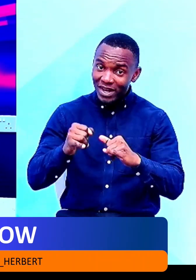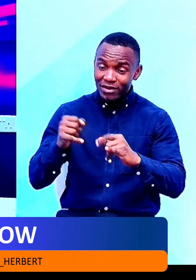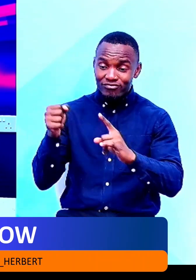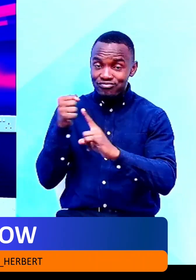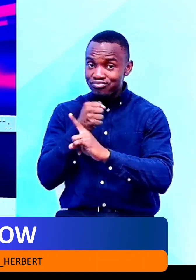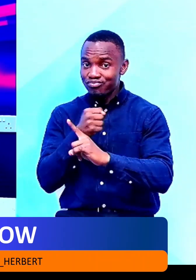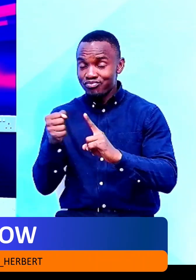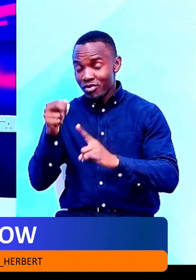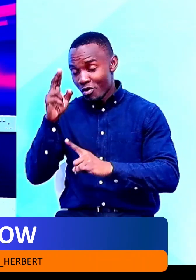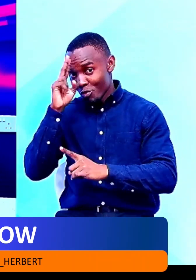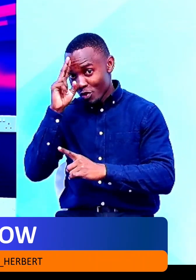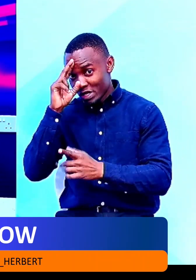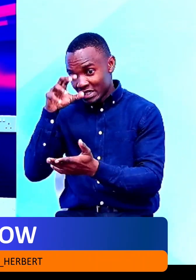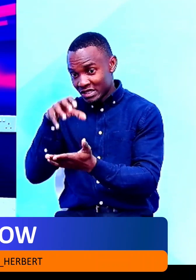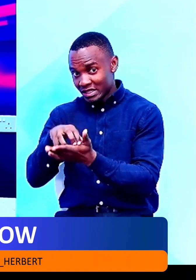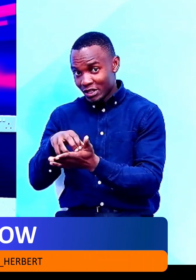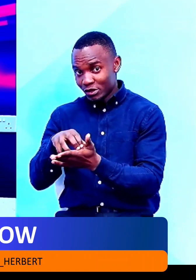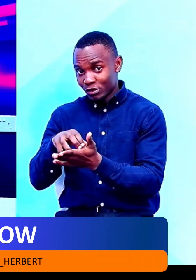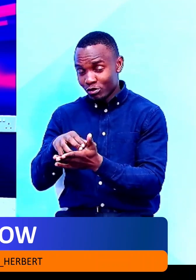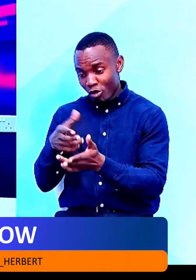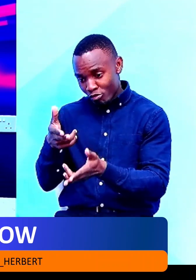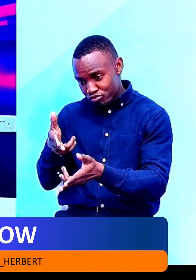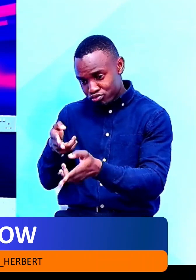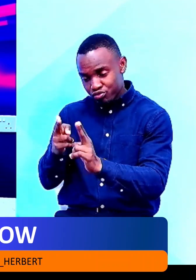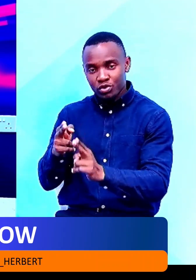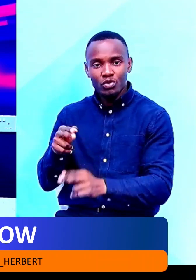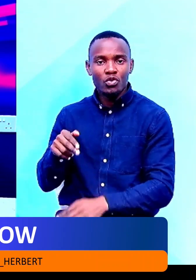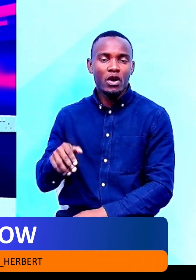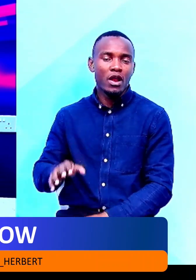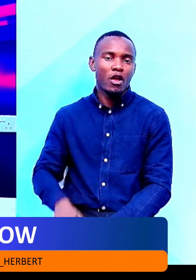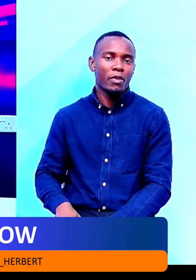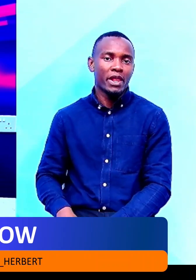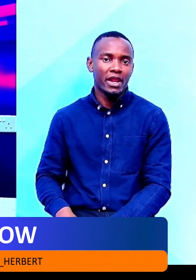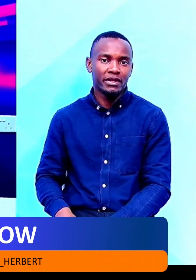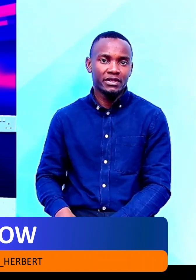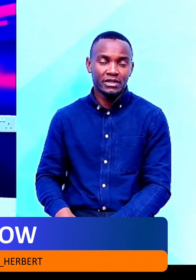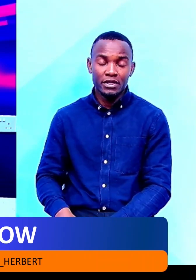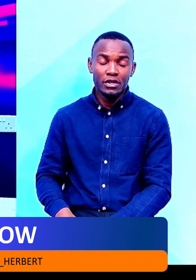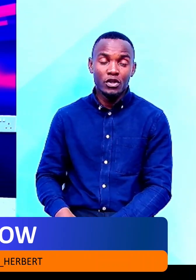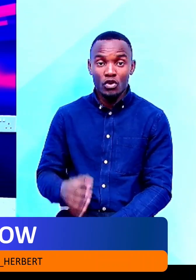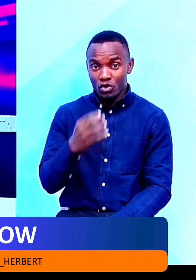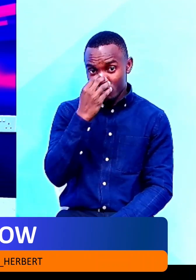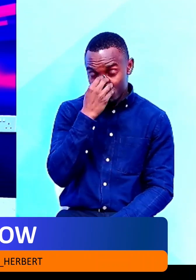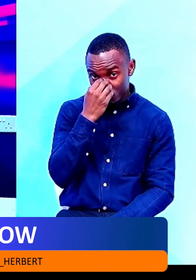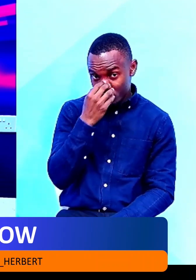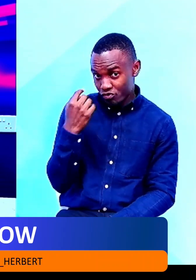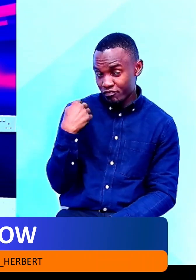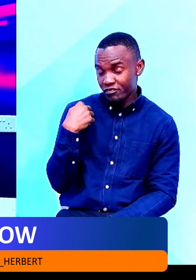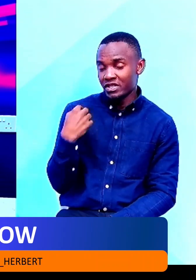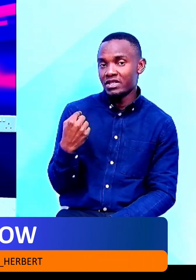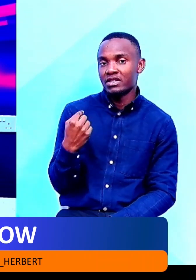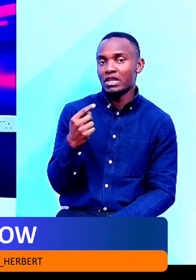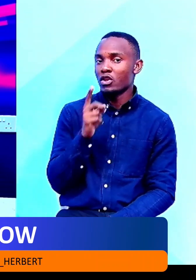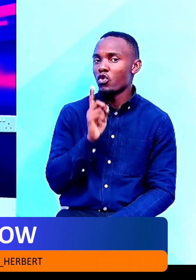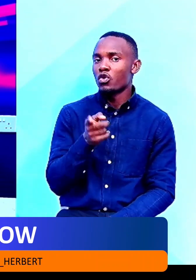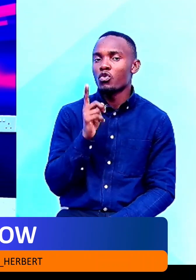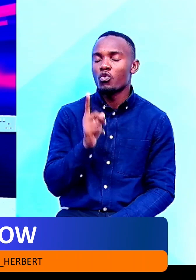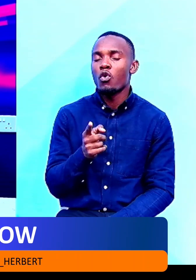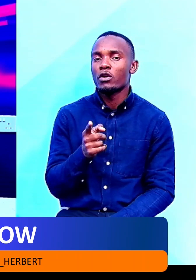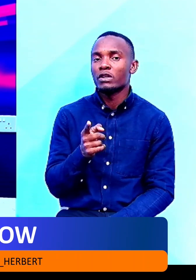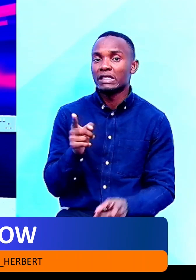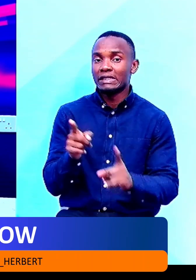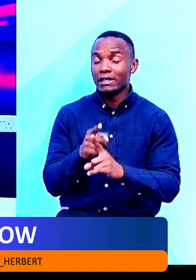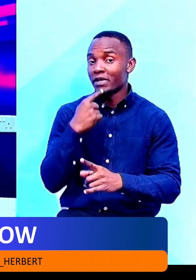the legs. An angry President William Ruto warned yesterday as he threatened to use the use of extreme force